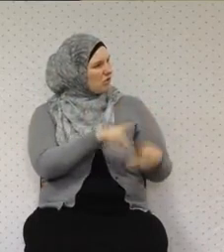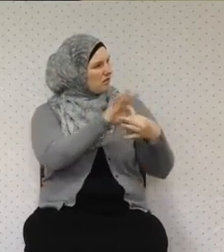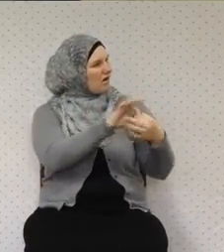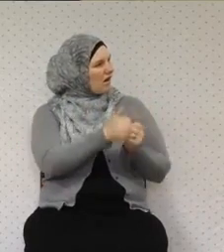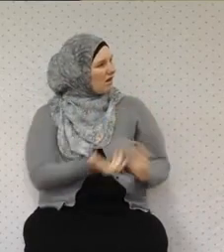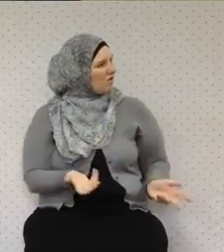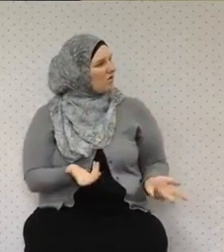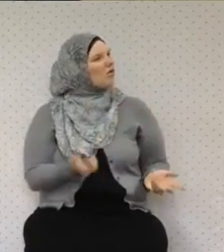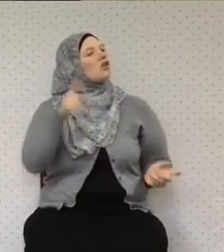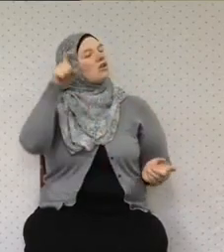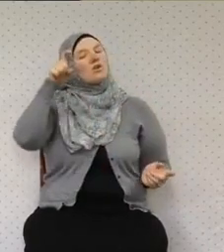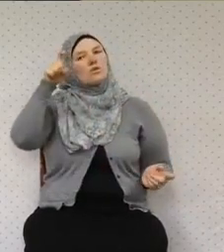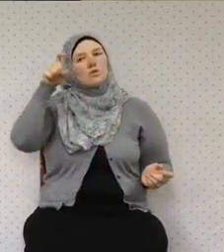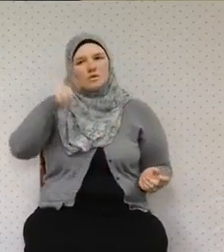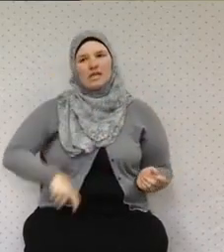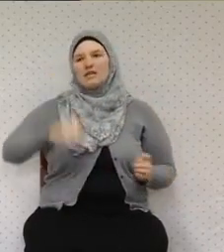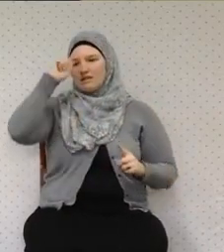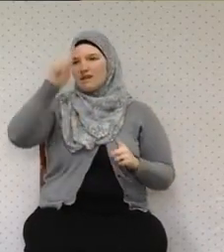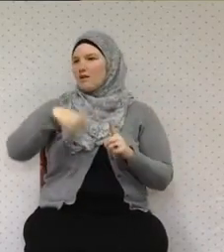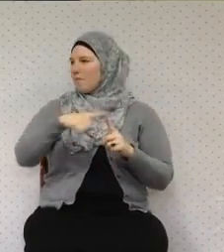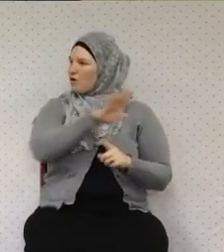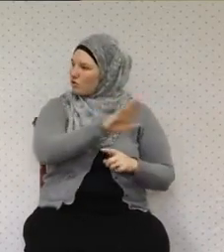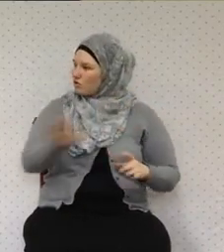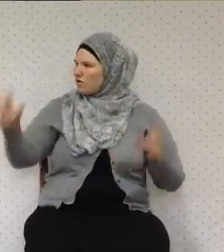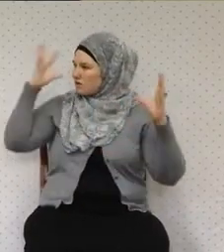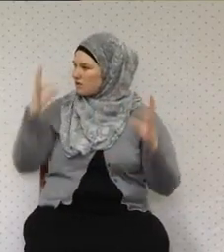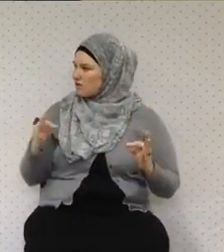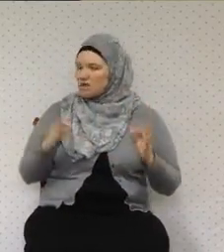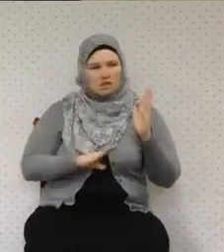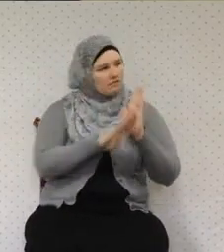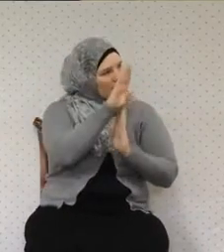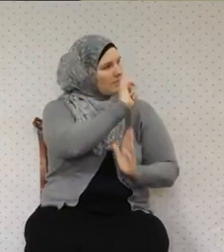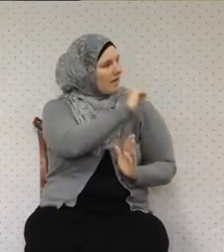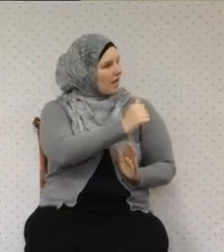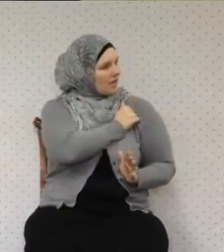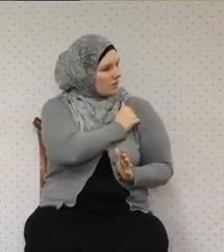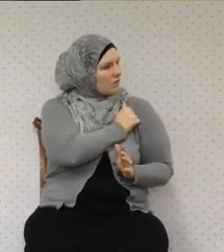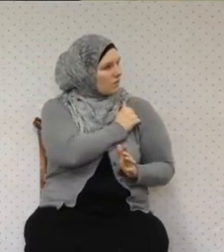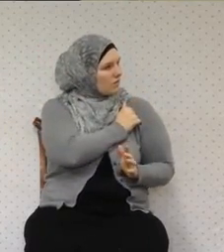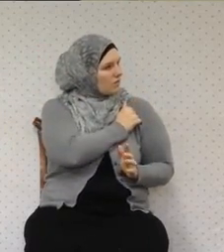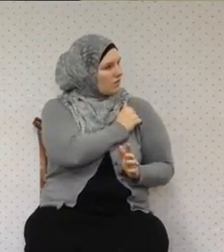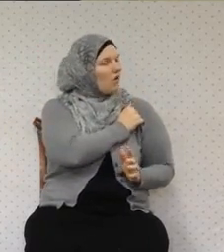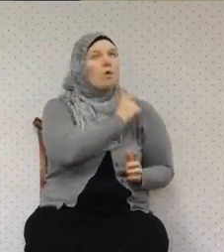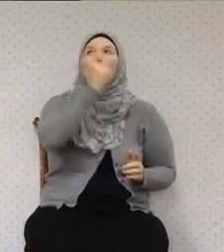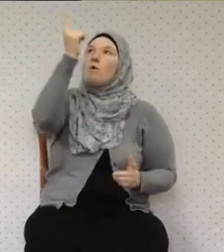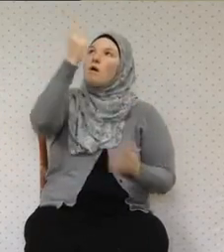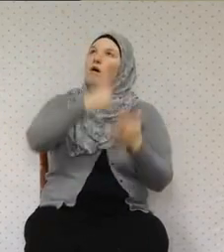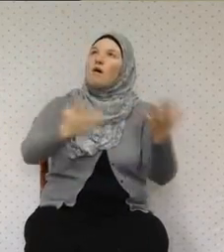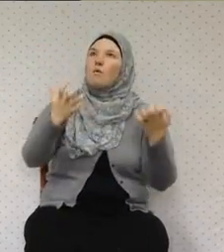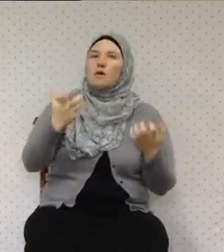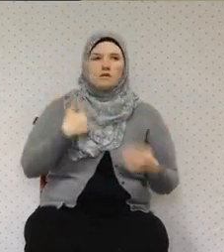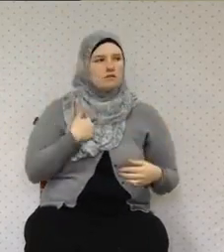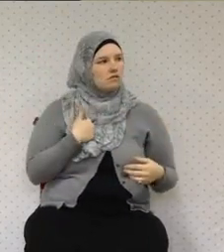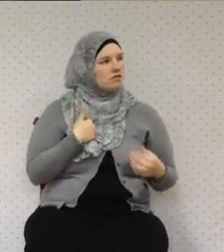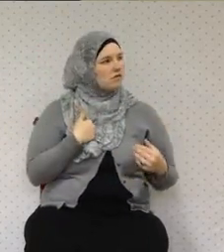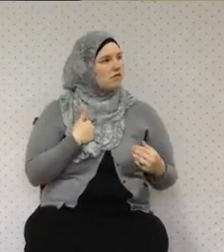to take a position, a posture, and develop an attitude to be what Allah wants you to